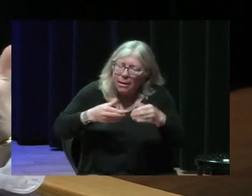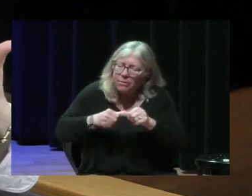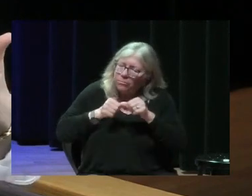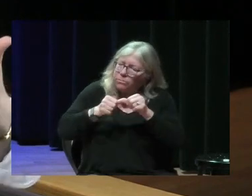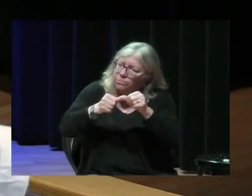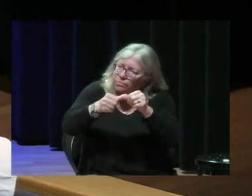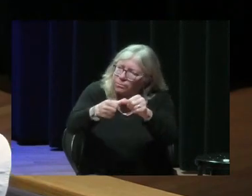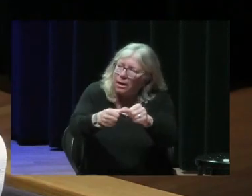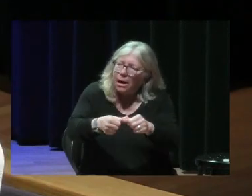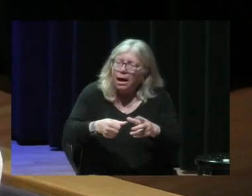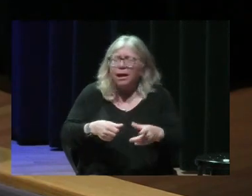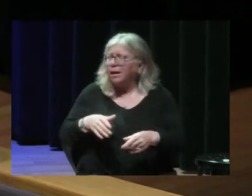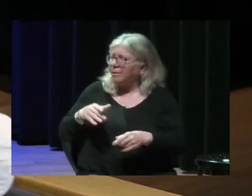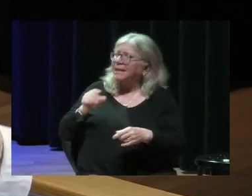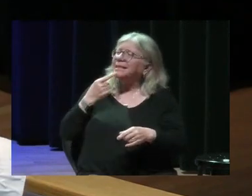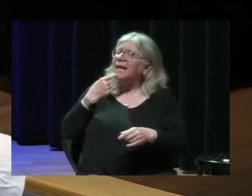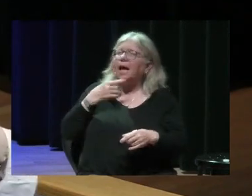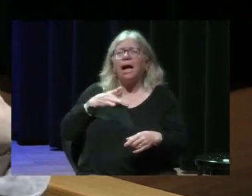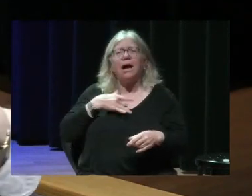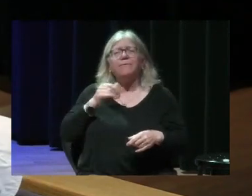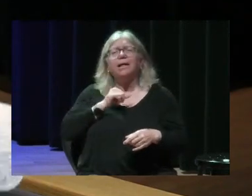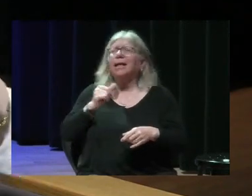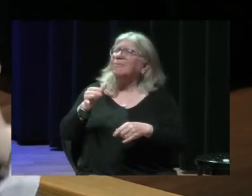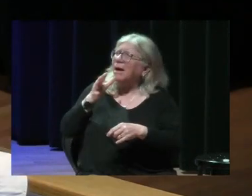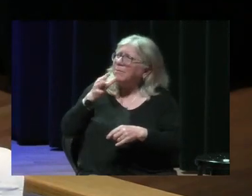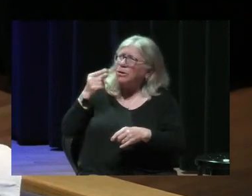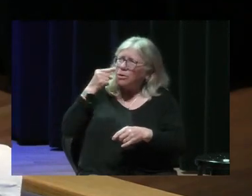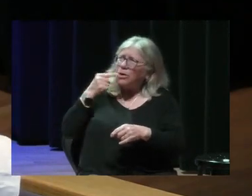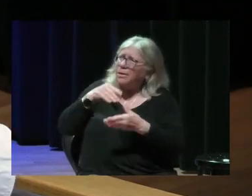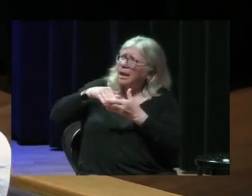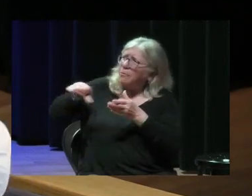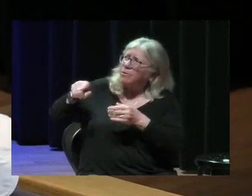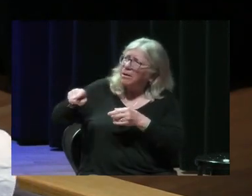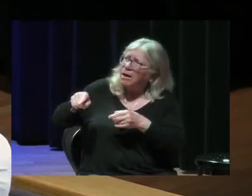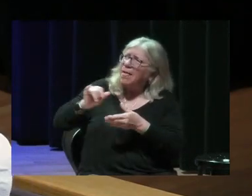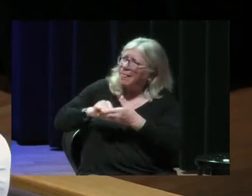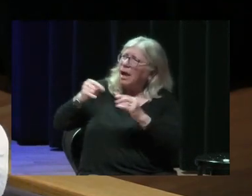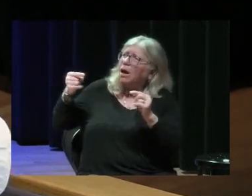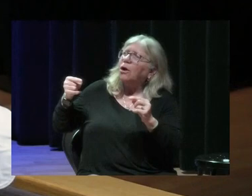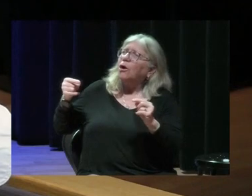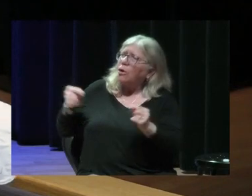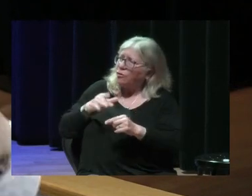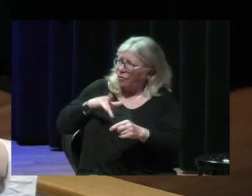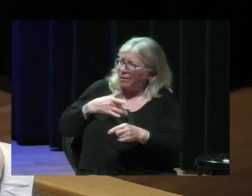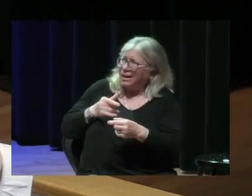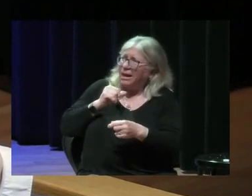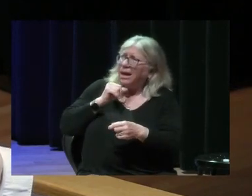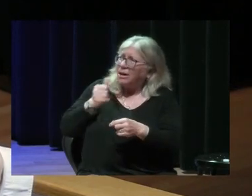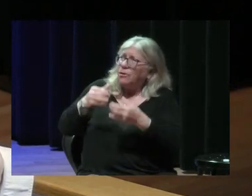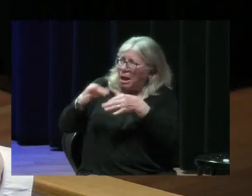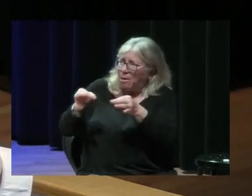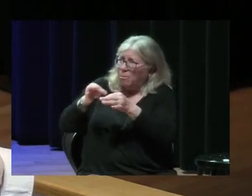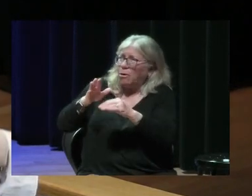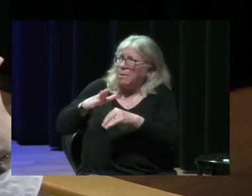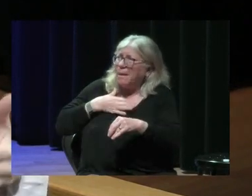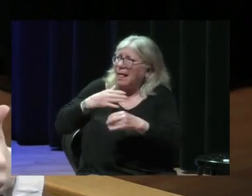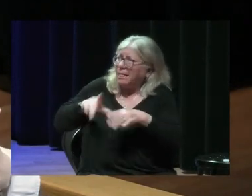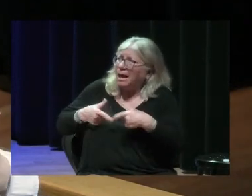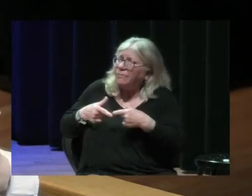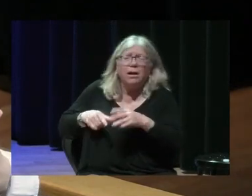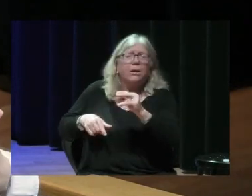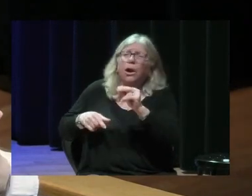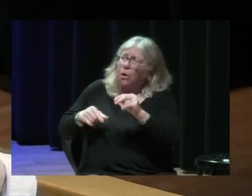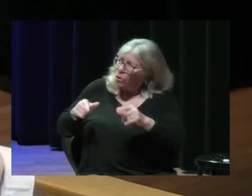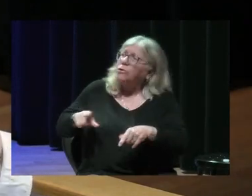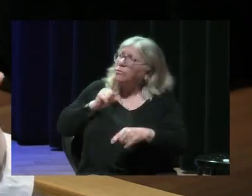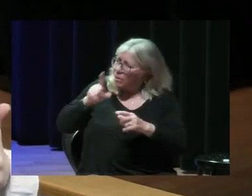it forward. Say, I feel like, Mom, you think I'm rejecting you and that hurts your feelings. Like, you're not important in my life anymore. You are